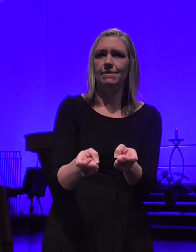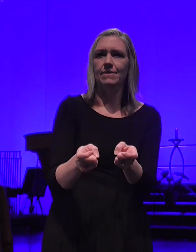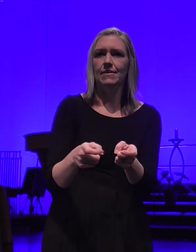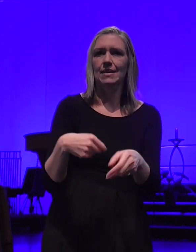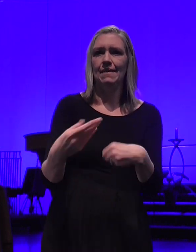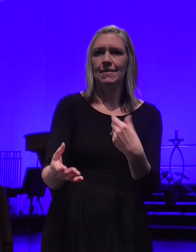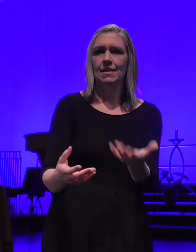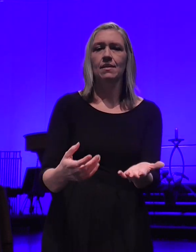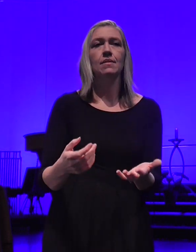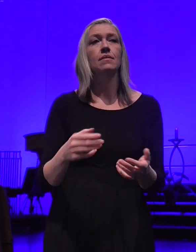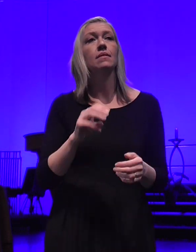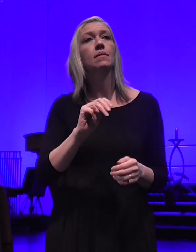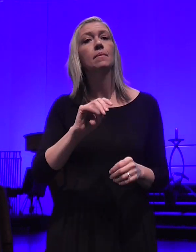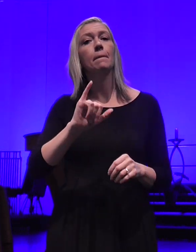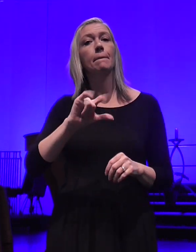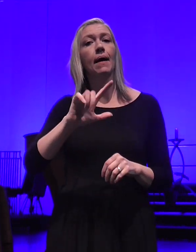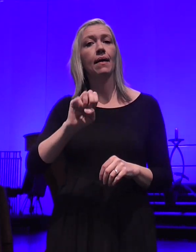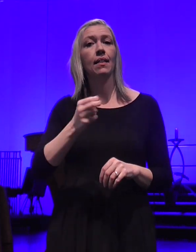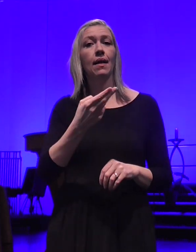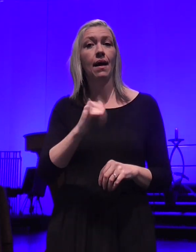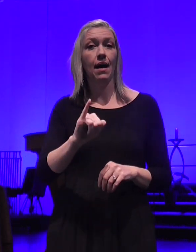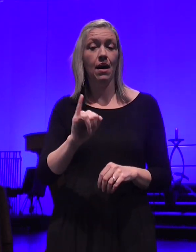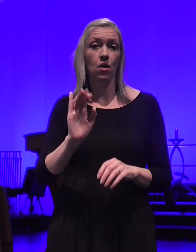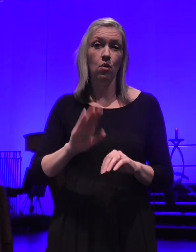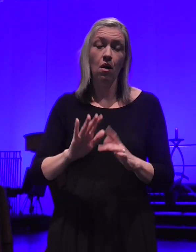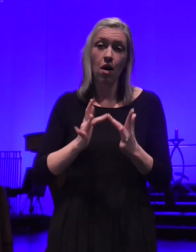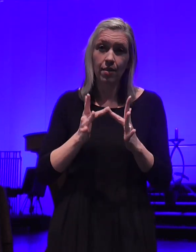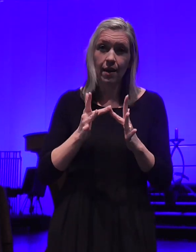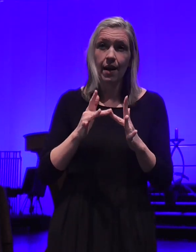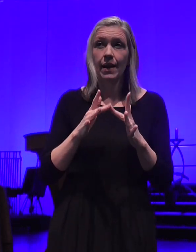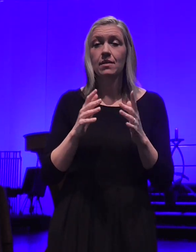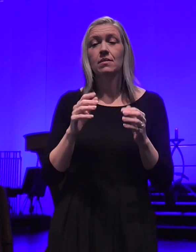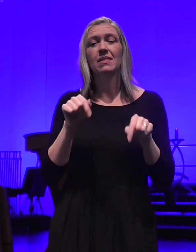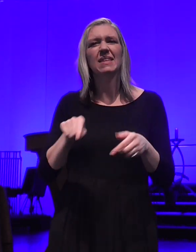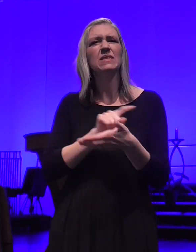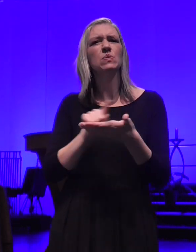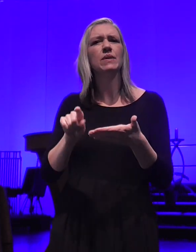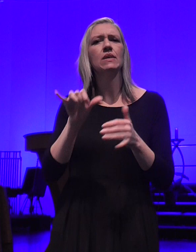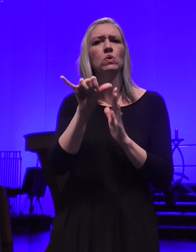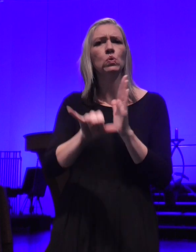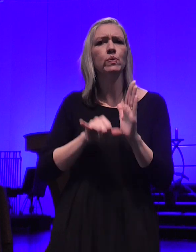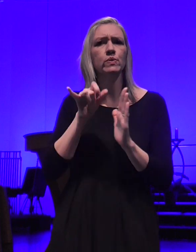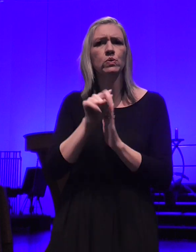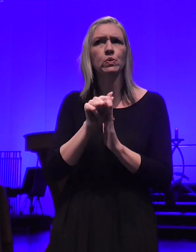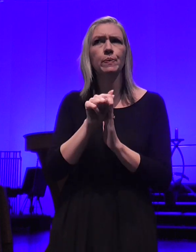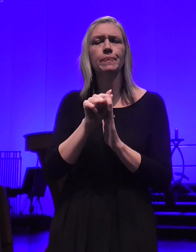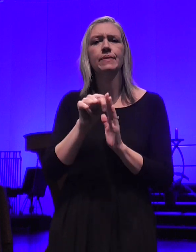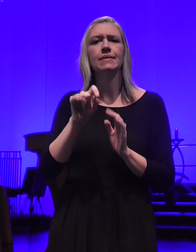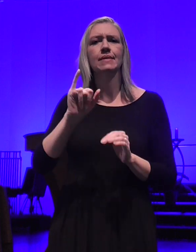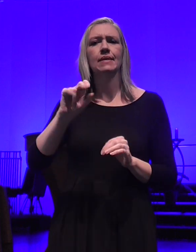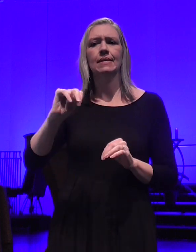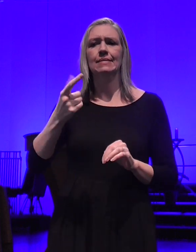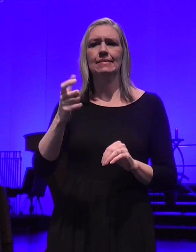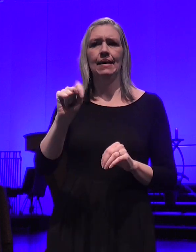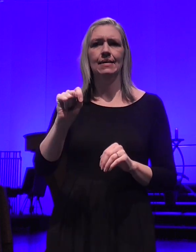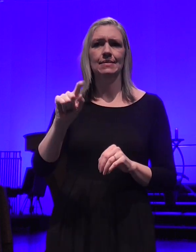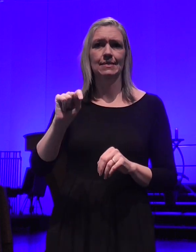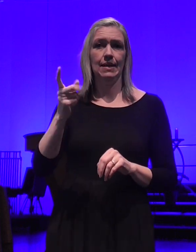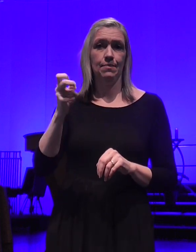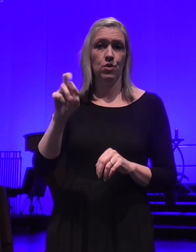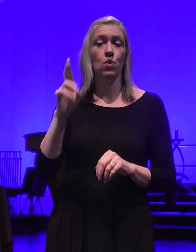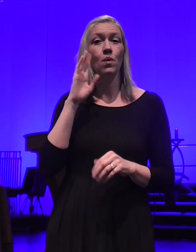Mile High, we're online all over the place, and this week on YouTube and on our Insight Timer will be a what to give for Christmas